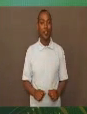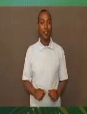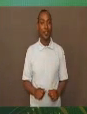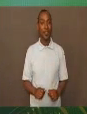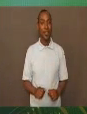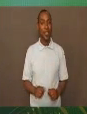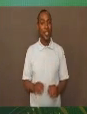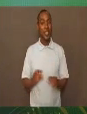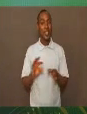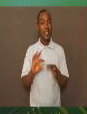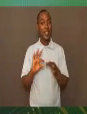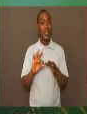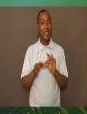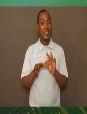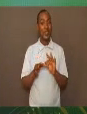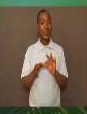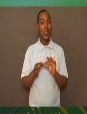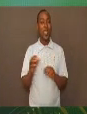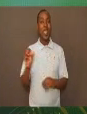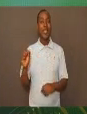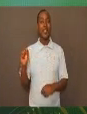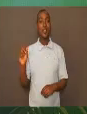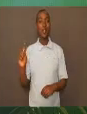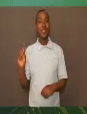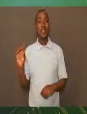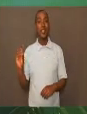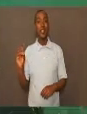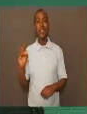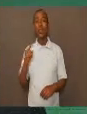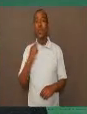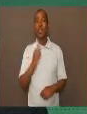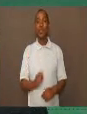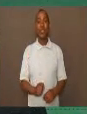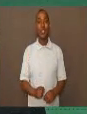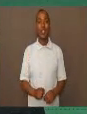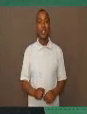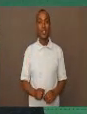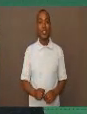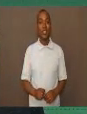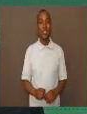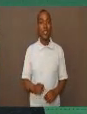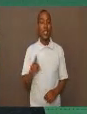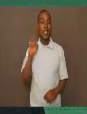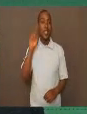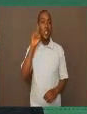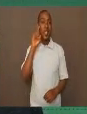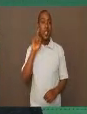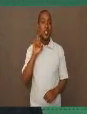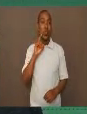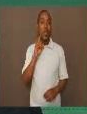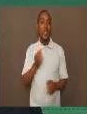Let us define what an STD is. A sexually